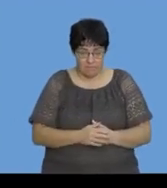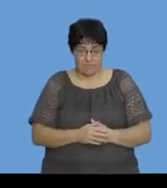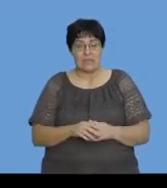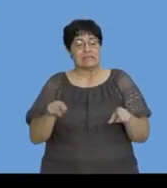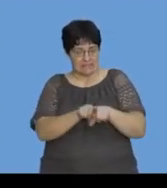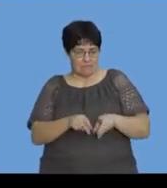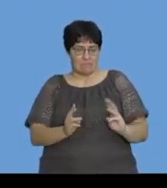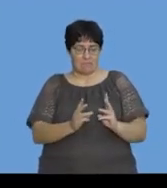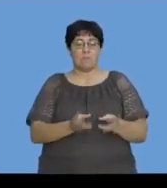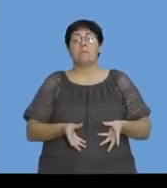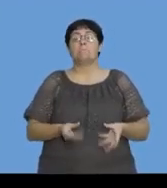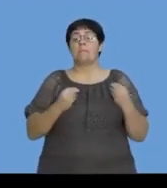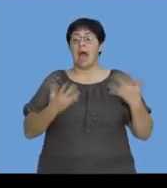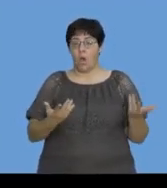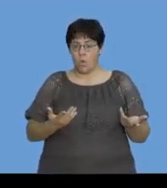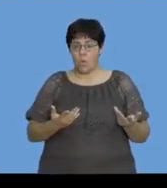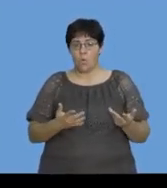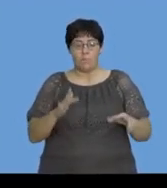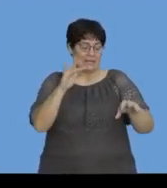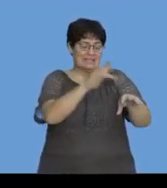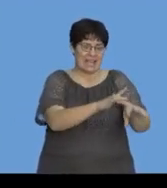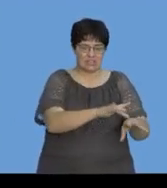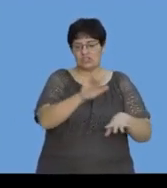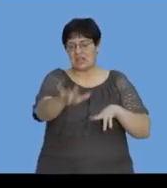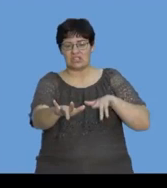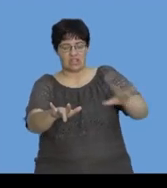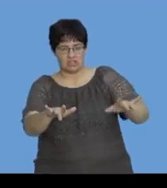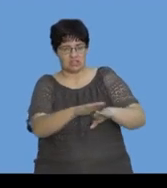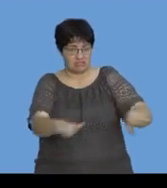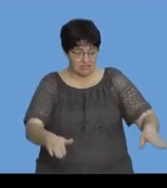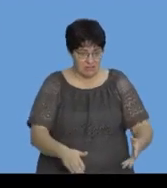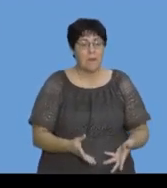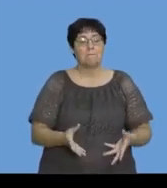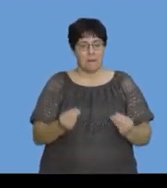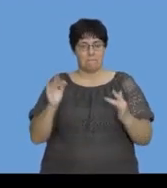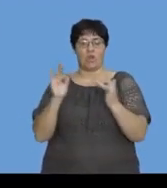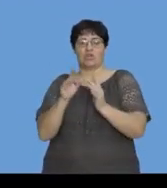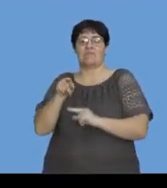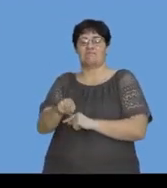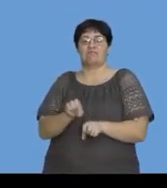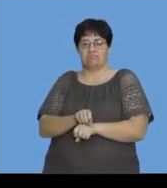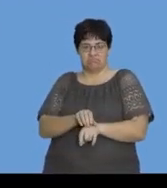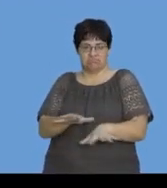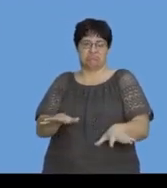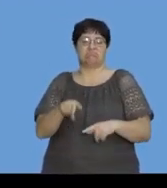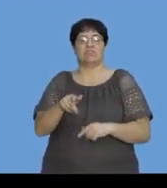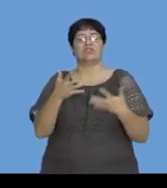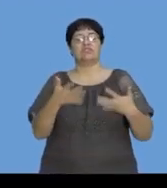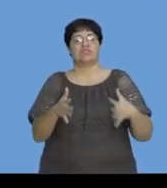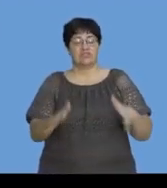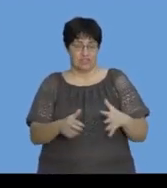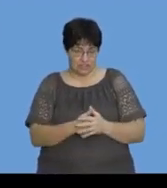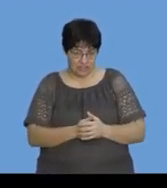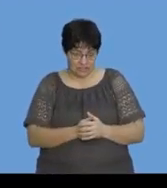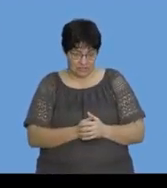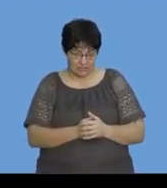Other ways to get Ebola include touching materials or surfaces that have been contaminated